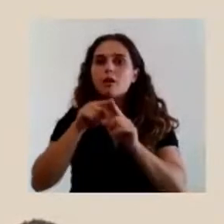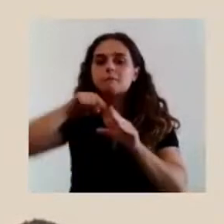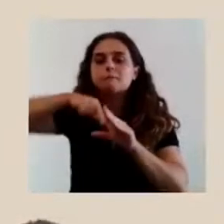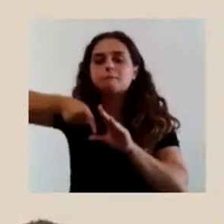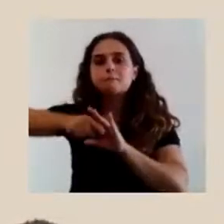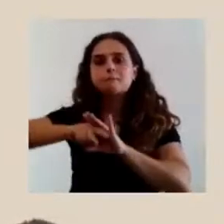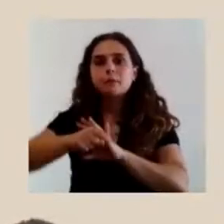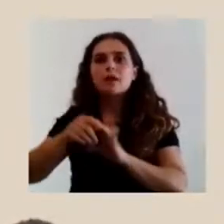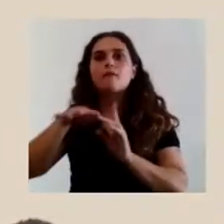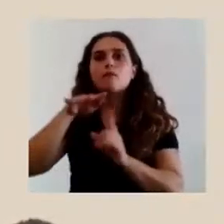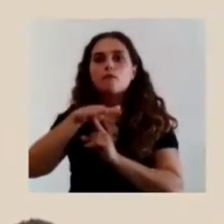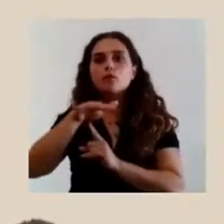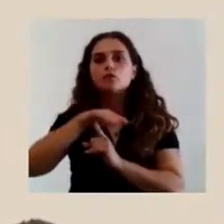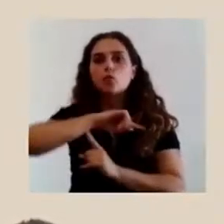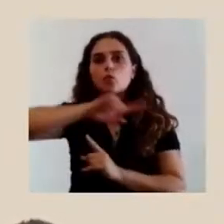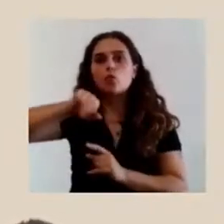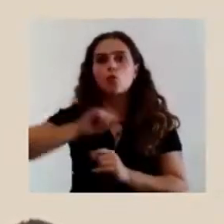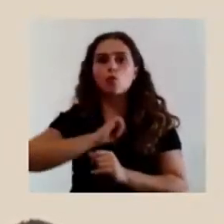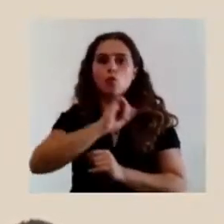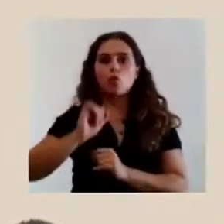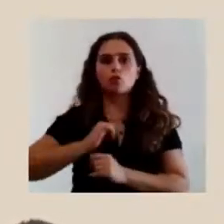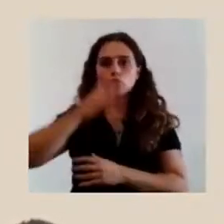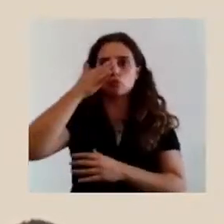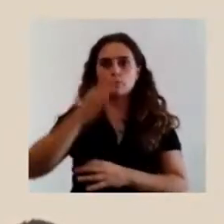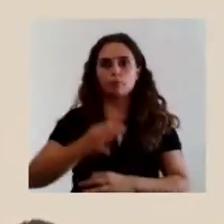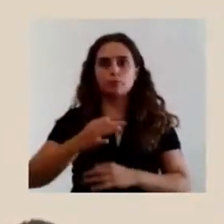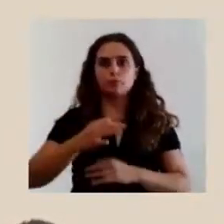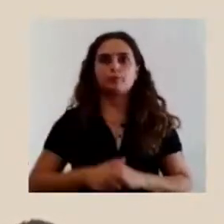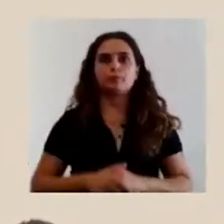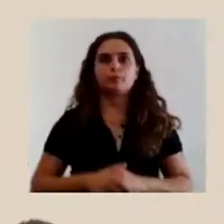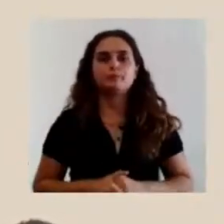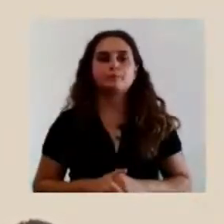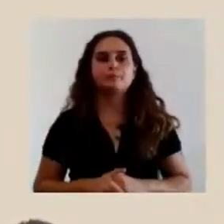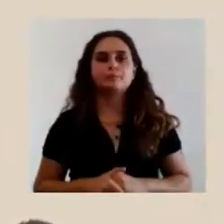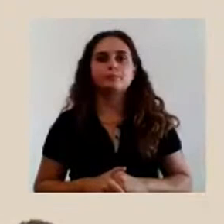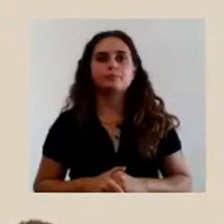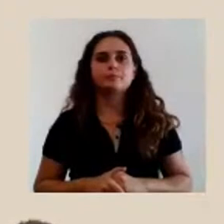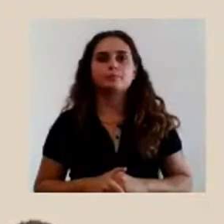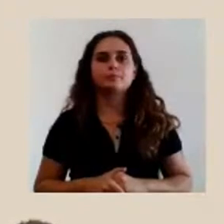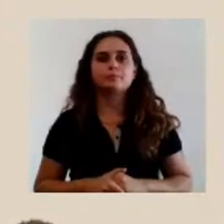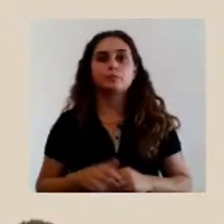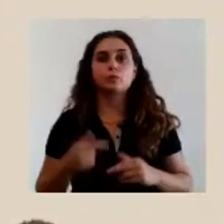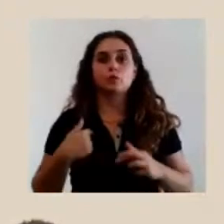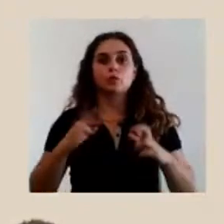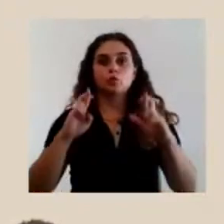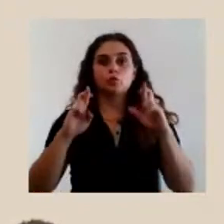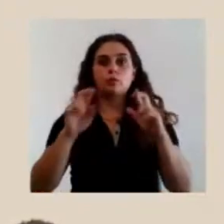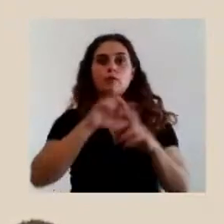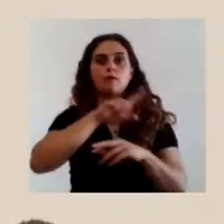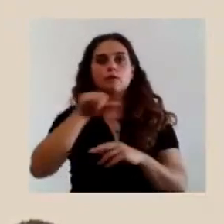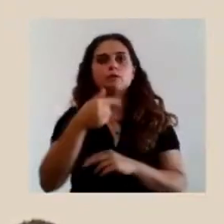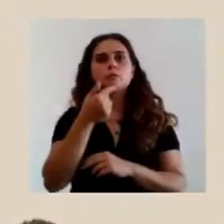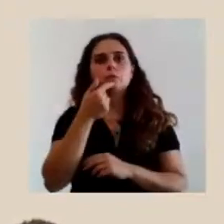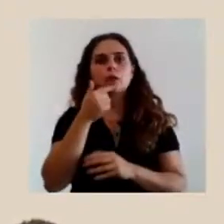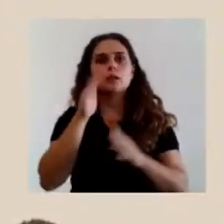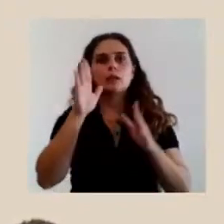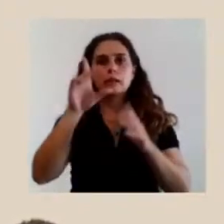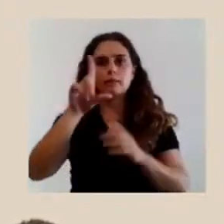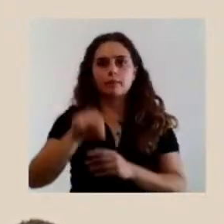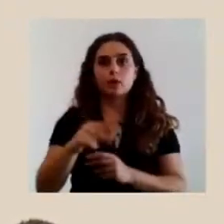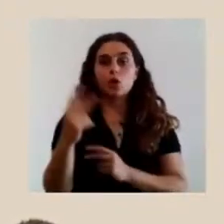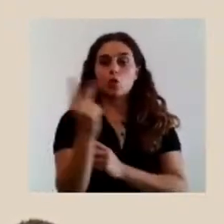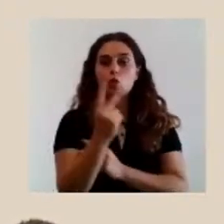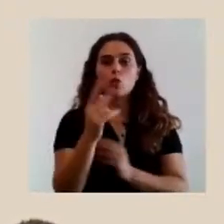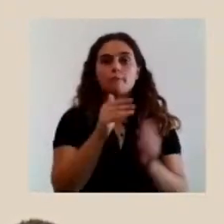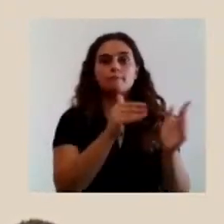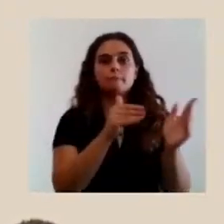in influencing our behavior. I hope you also noticed that in both